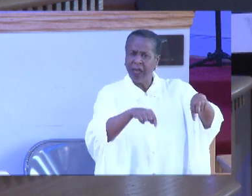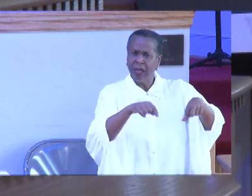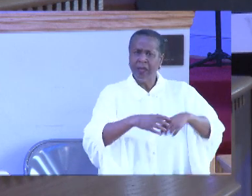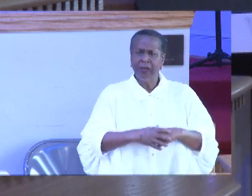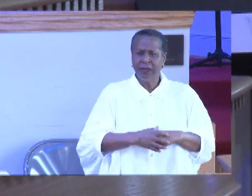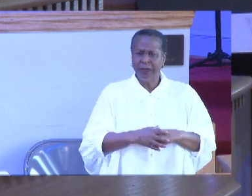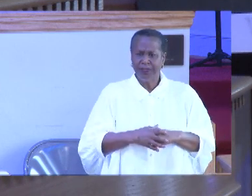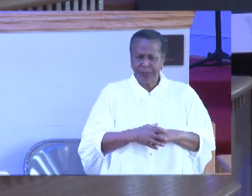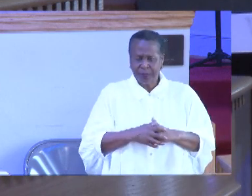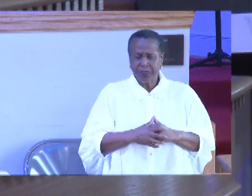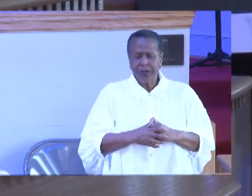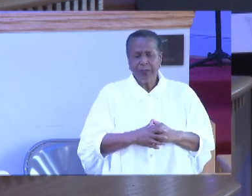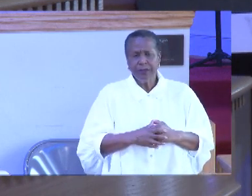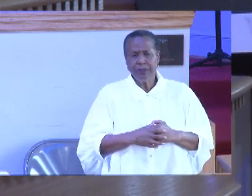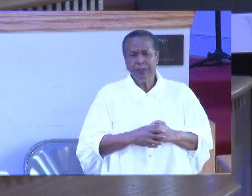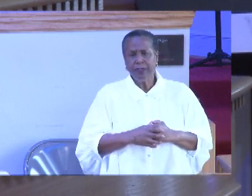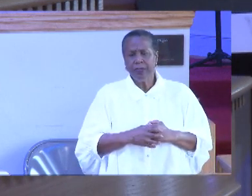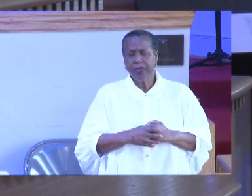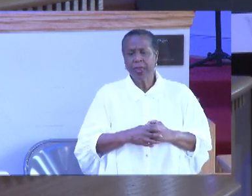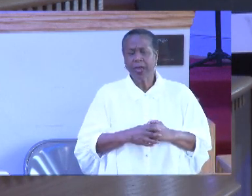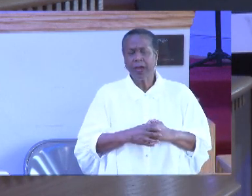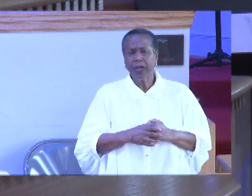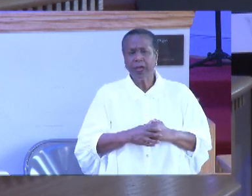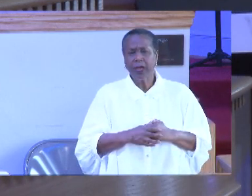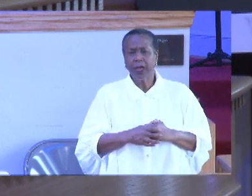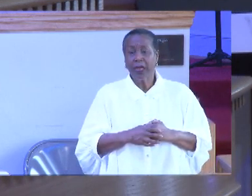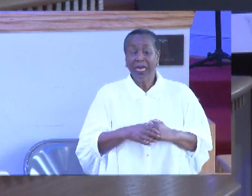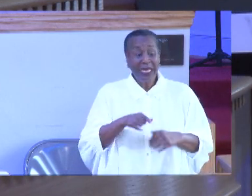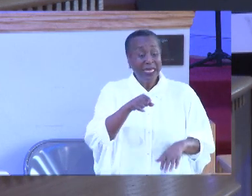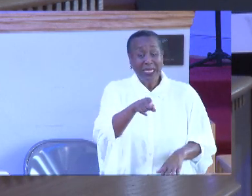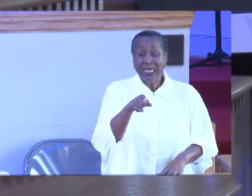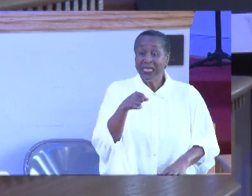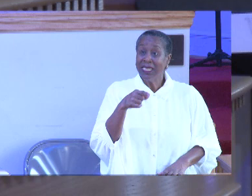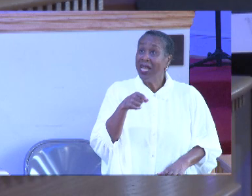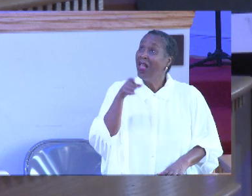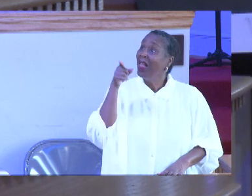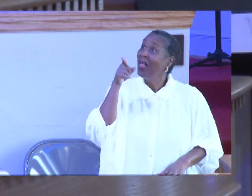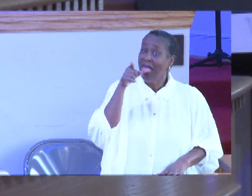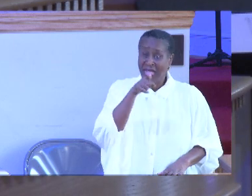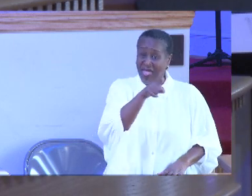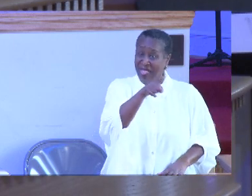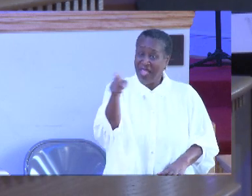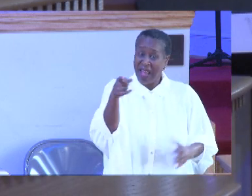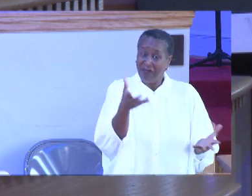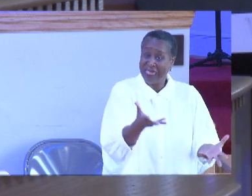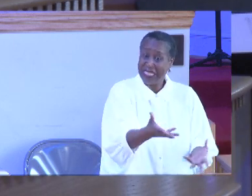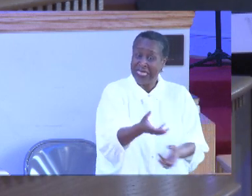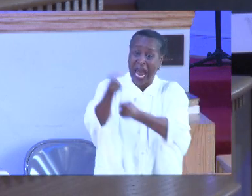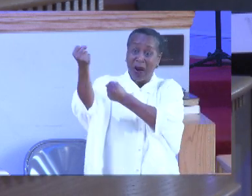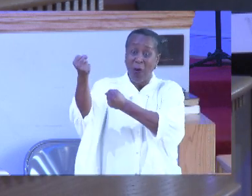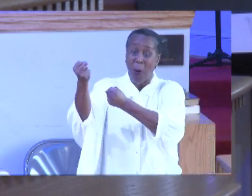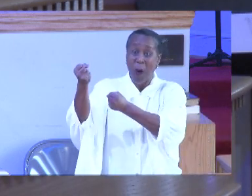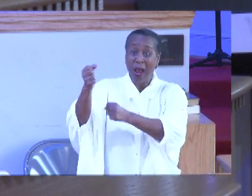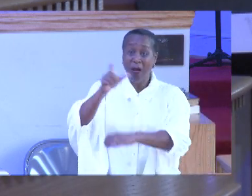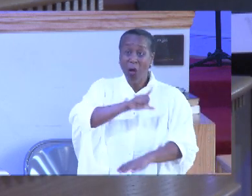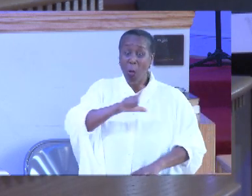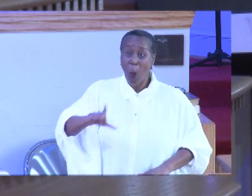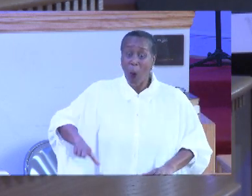mess in her life. They've taken away the Lord.